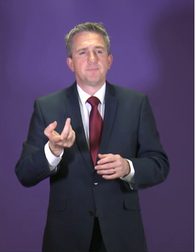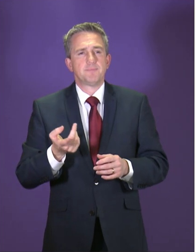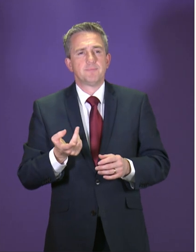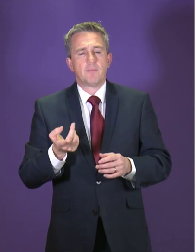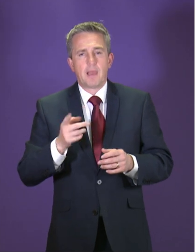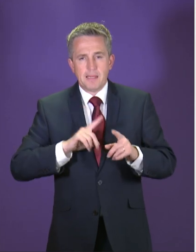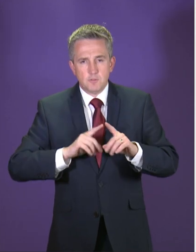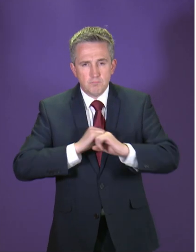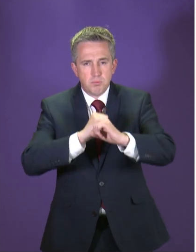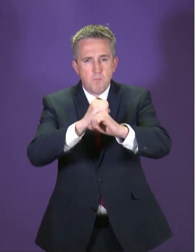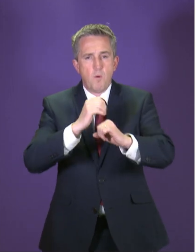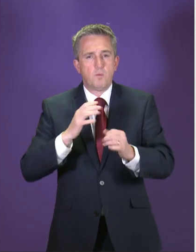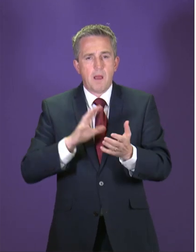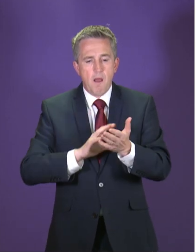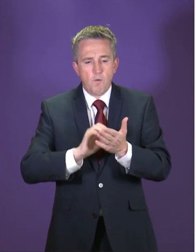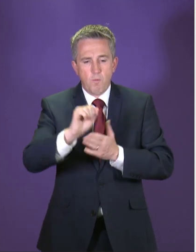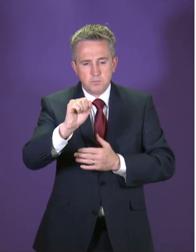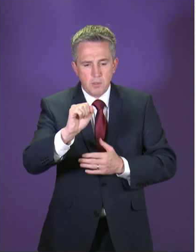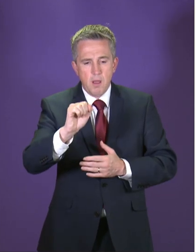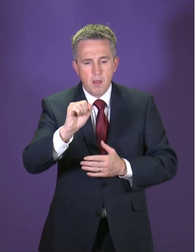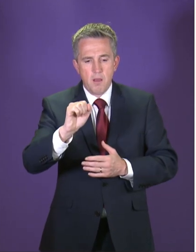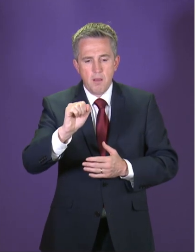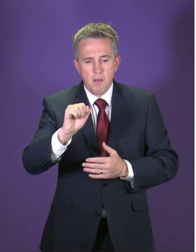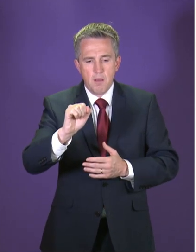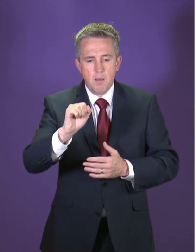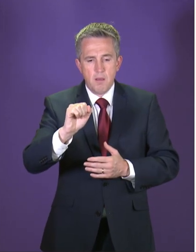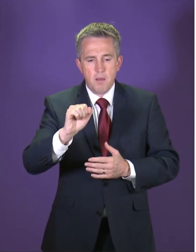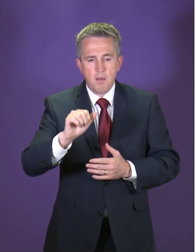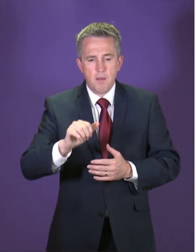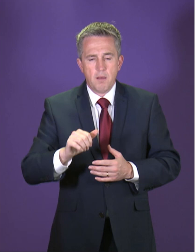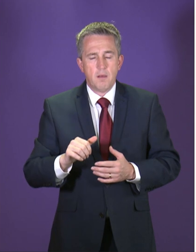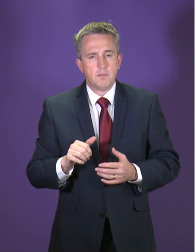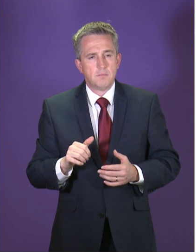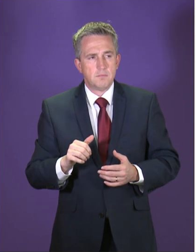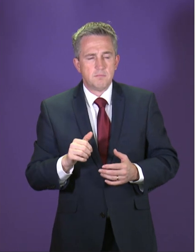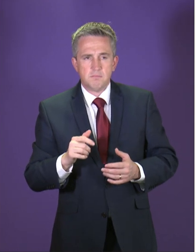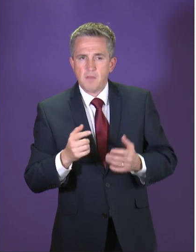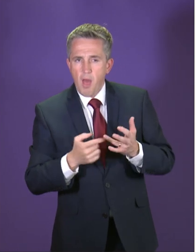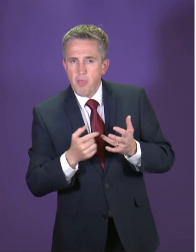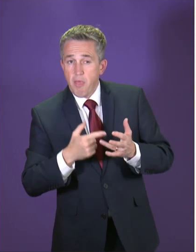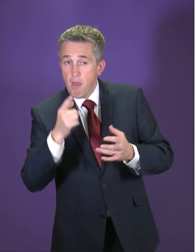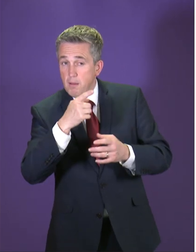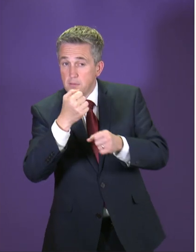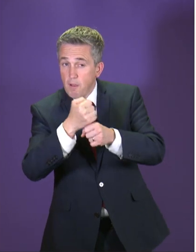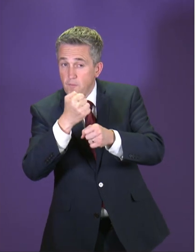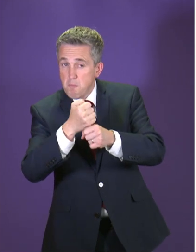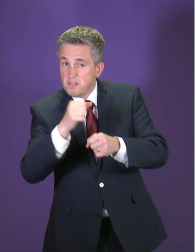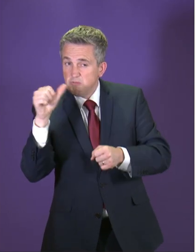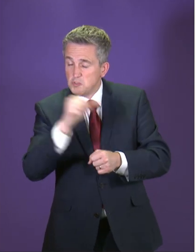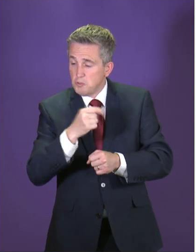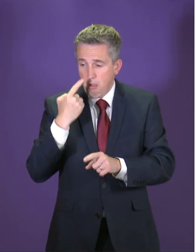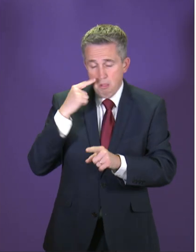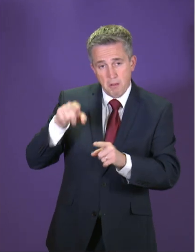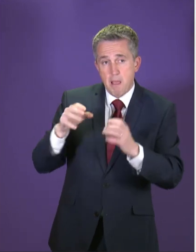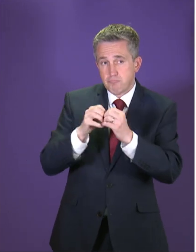development promotion asset. And I think other governments in other countries should do the